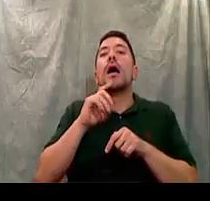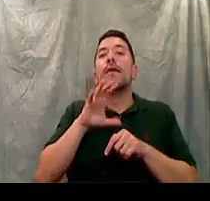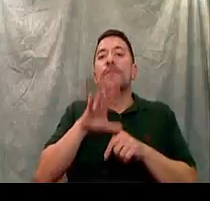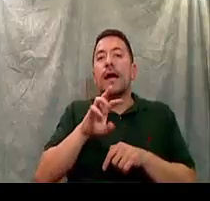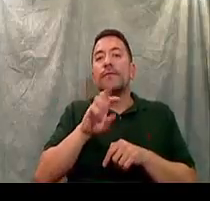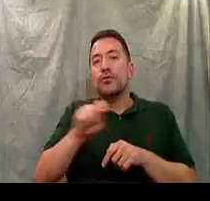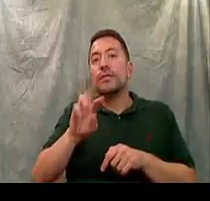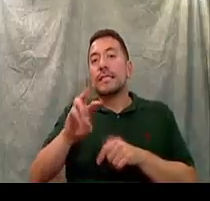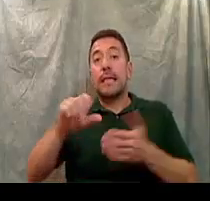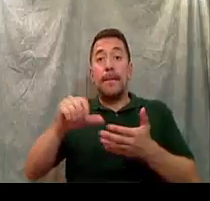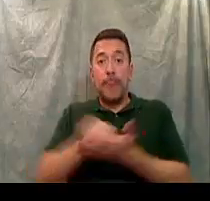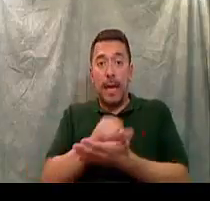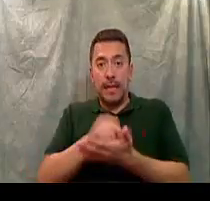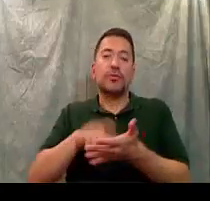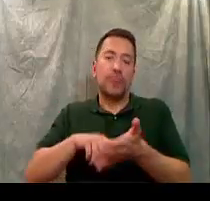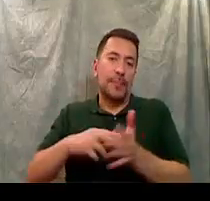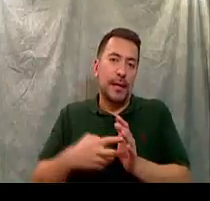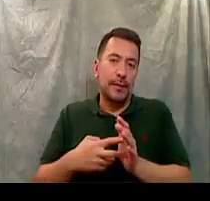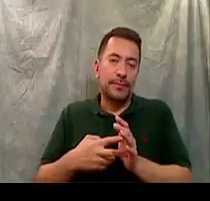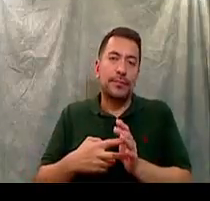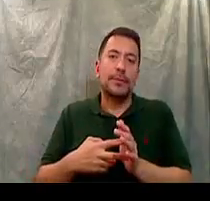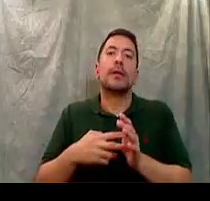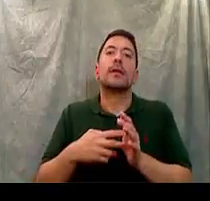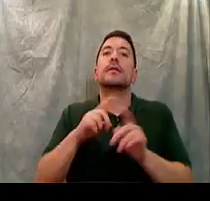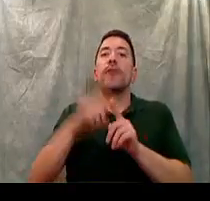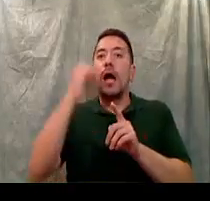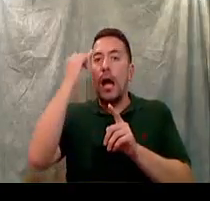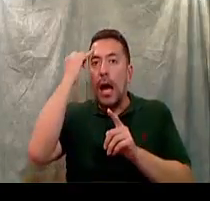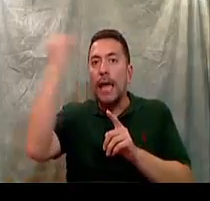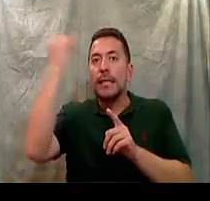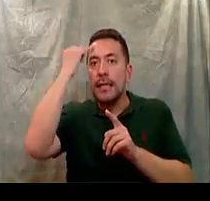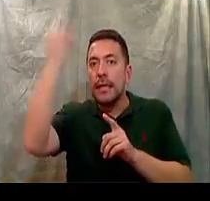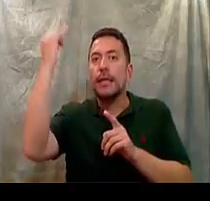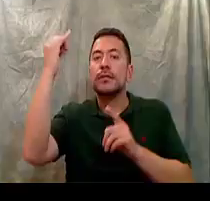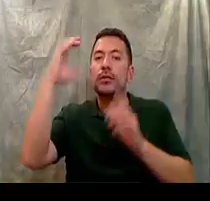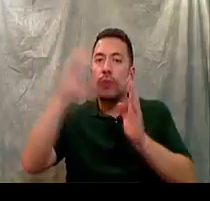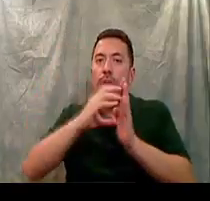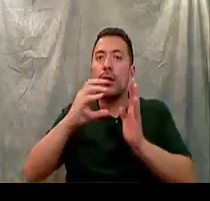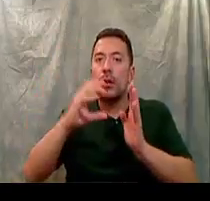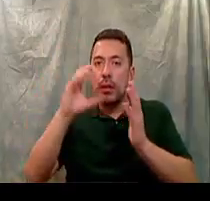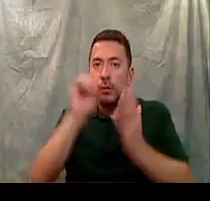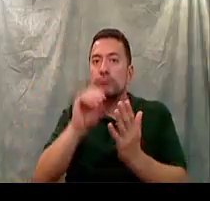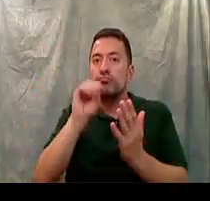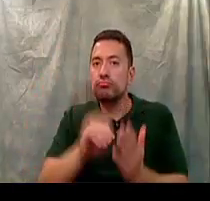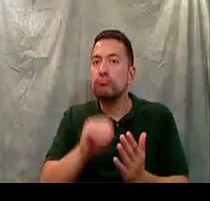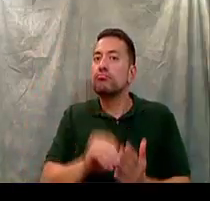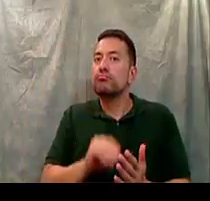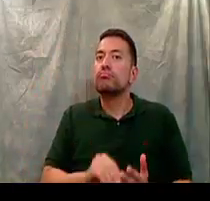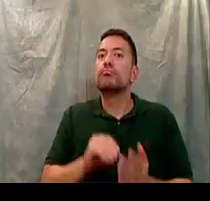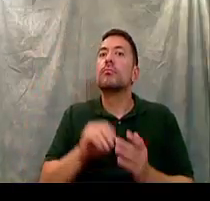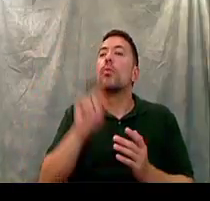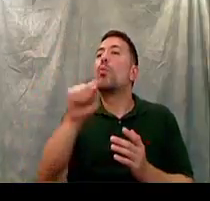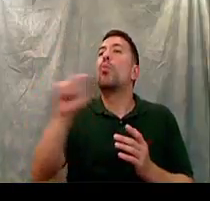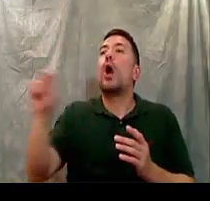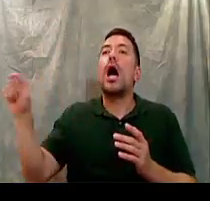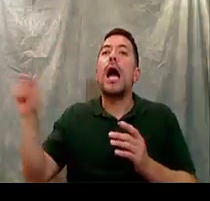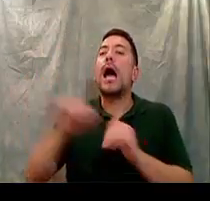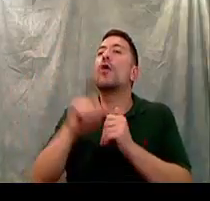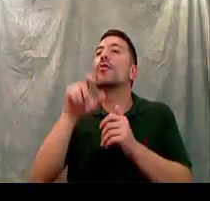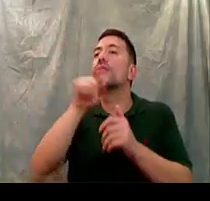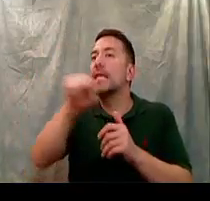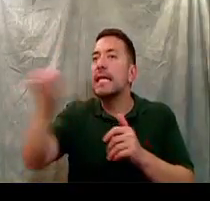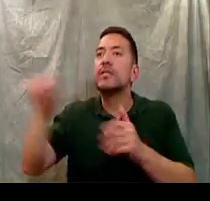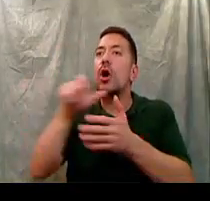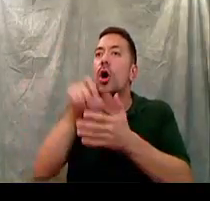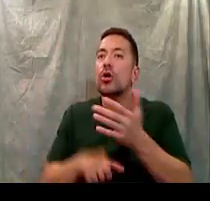6 pages, is what I meant, and then start to outline, like, what are the articles that support those big ideas, and how do they support those big ideas. And so I just want